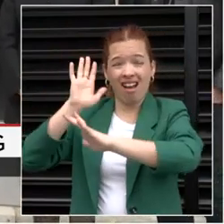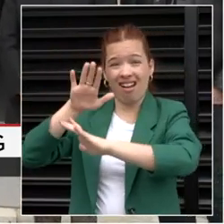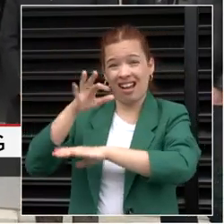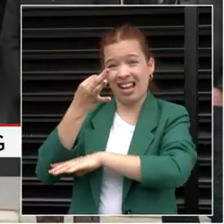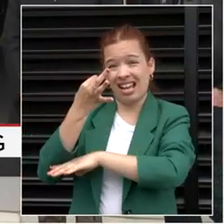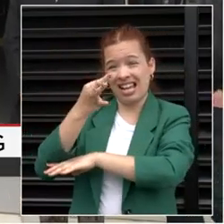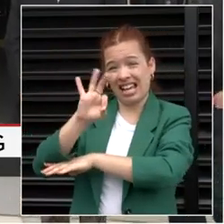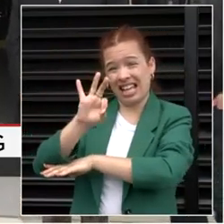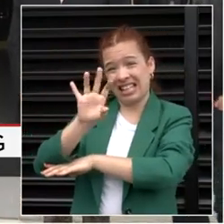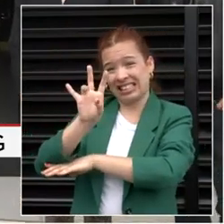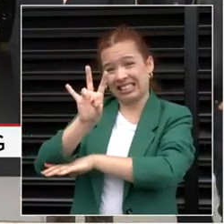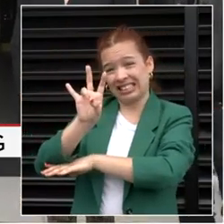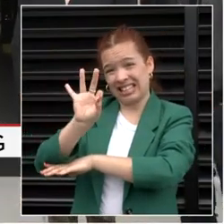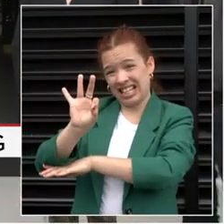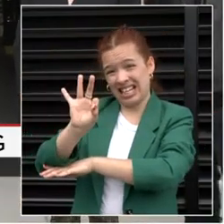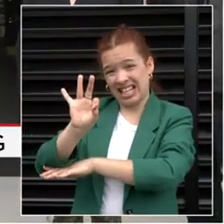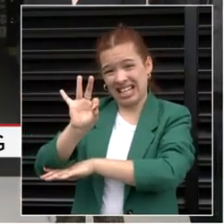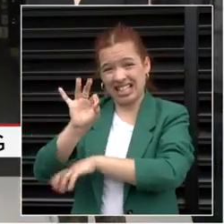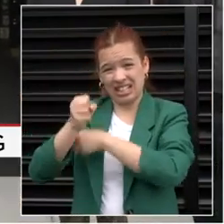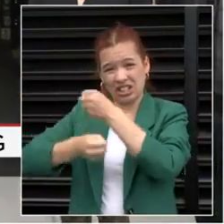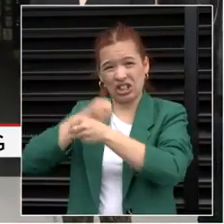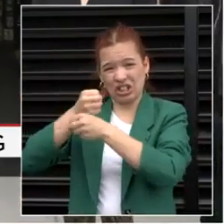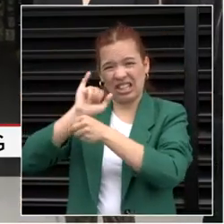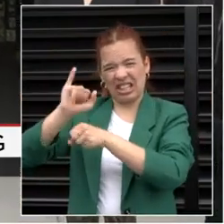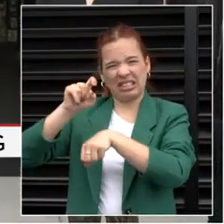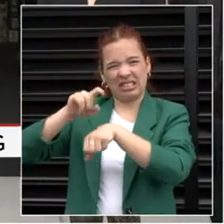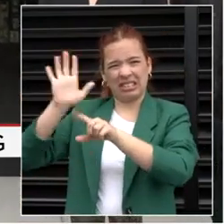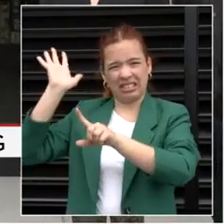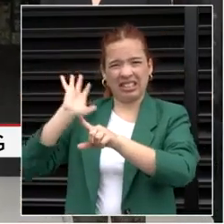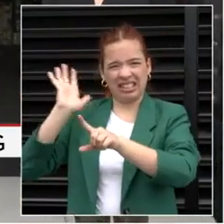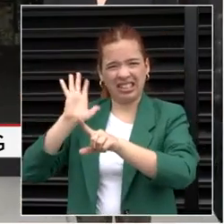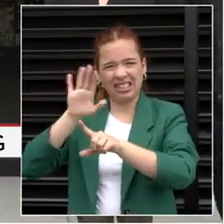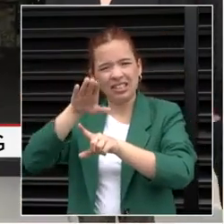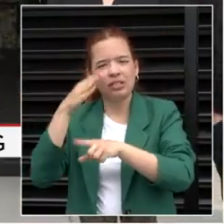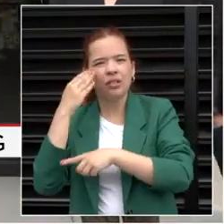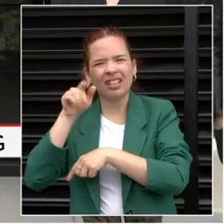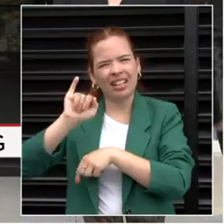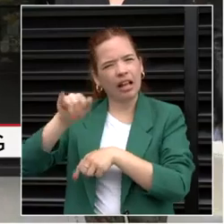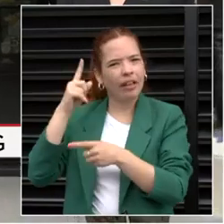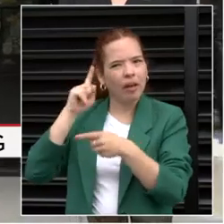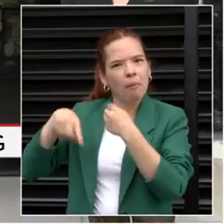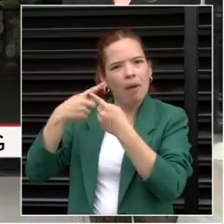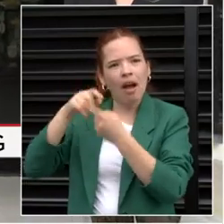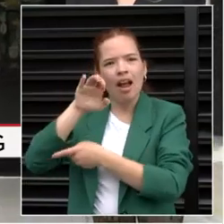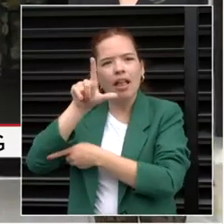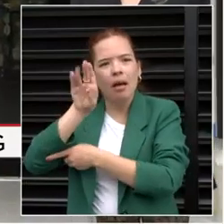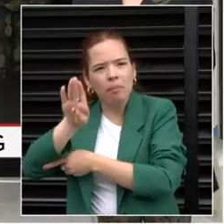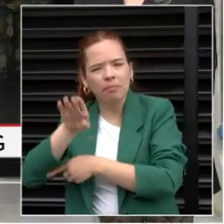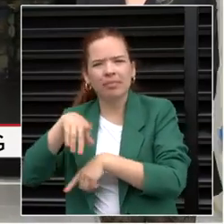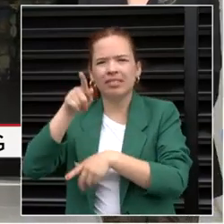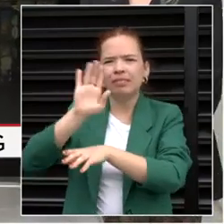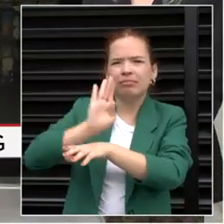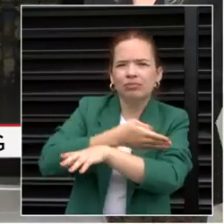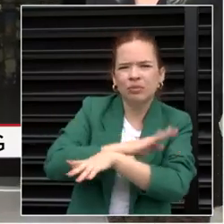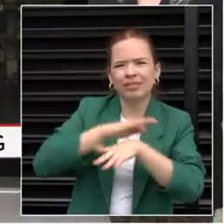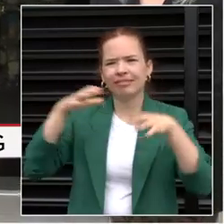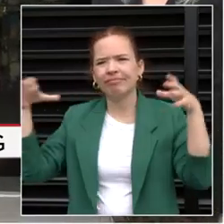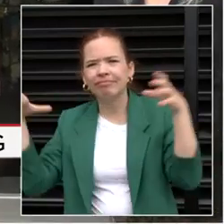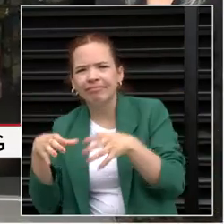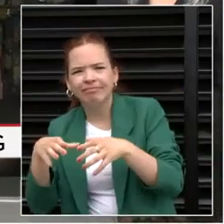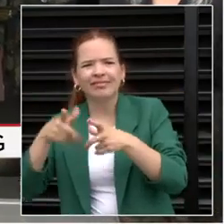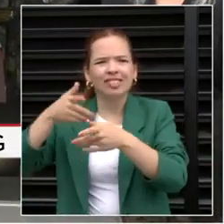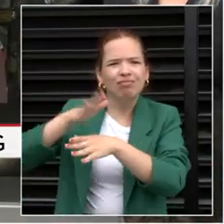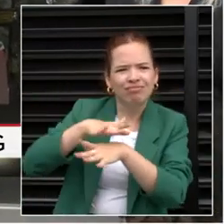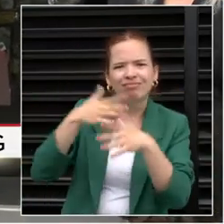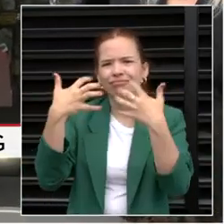downtown, this club that had all these bands I'd never heard of, and I was pretty hip on music. I was a DJ and all that, but I had never heard of these